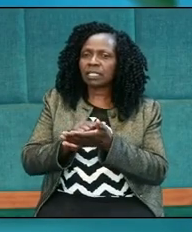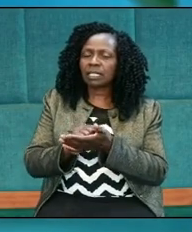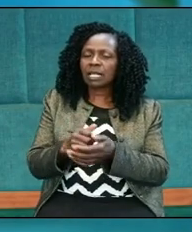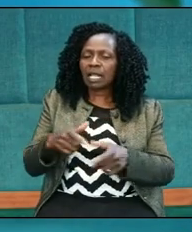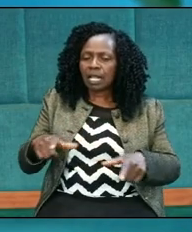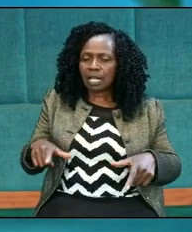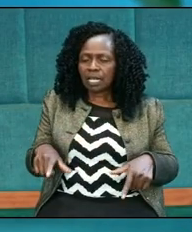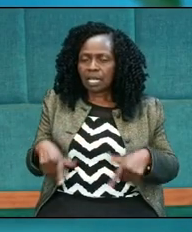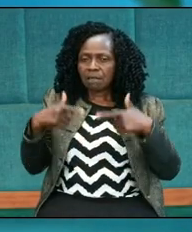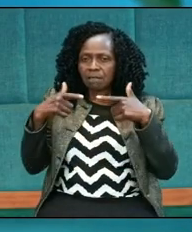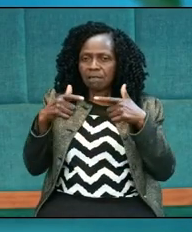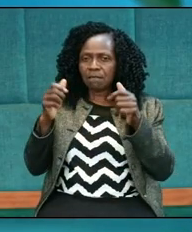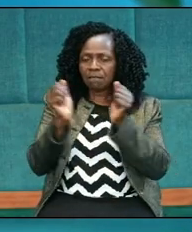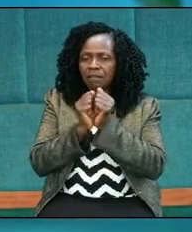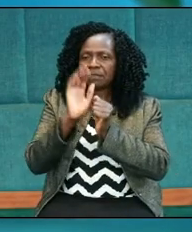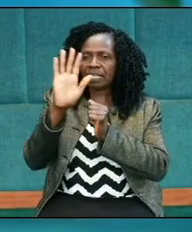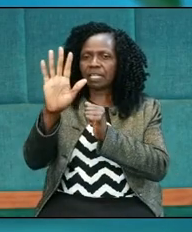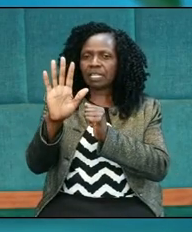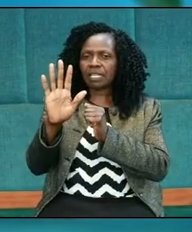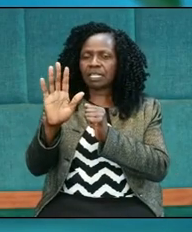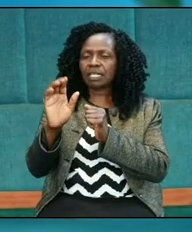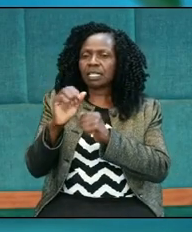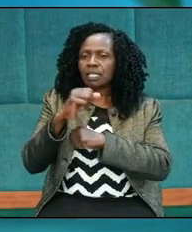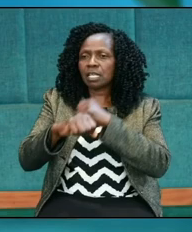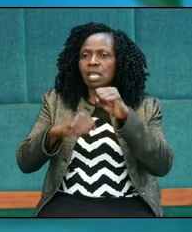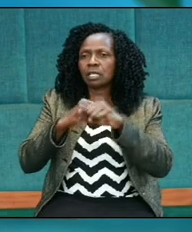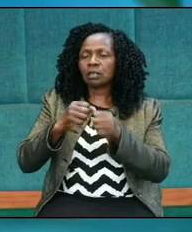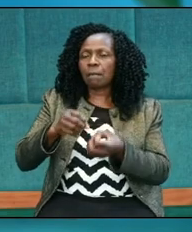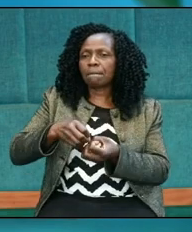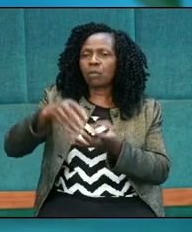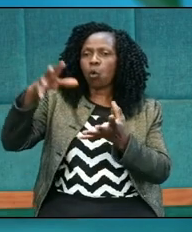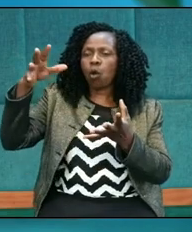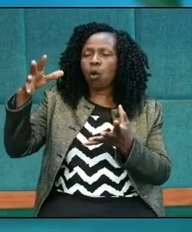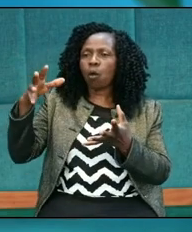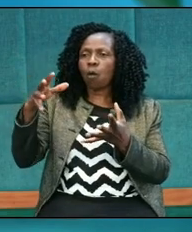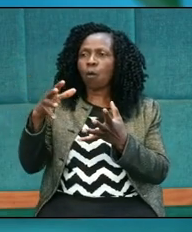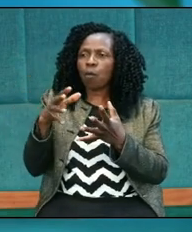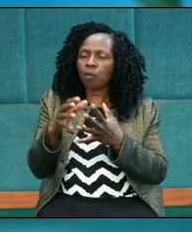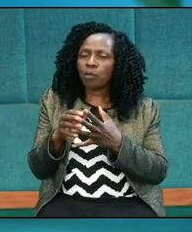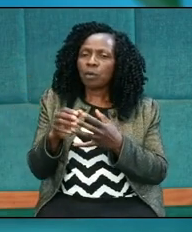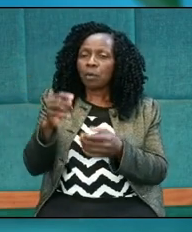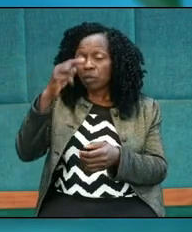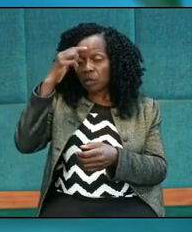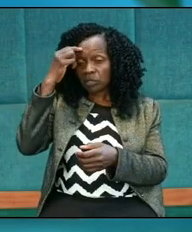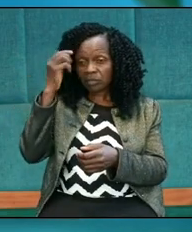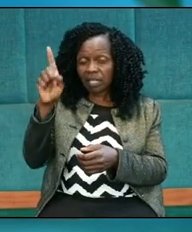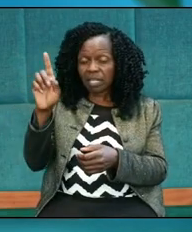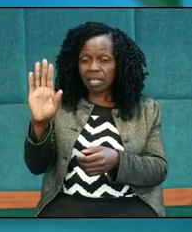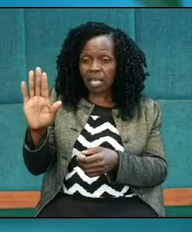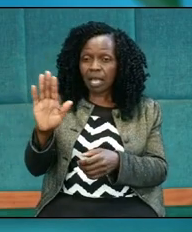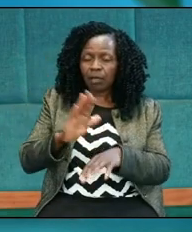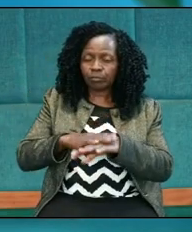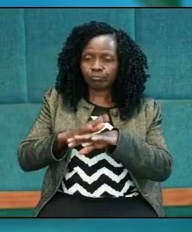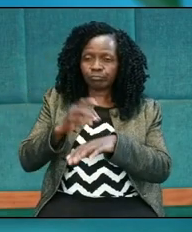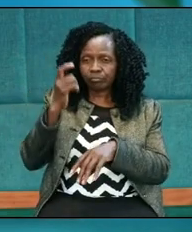15 years more and they are more alert in terms of the soundness of their mind than those who did